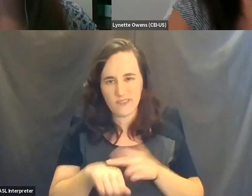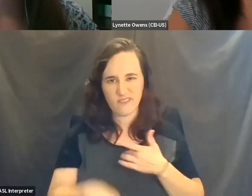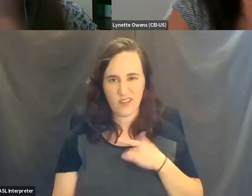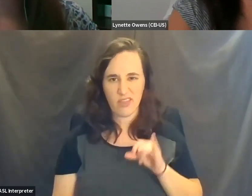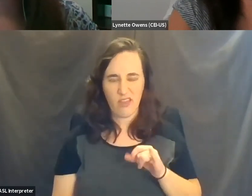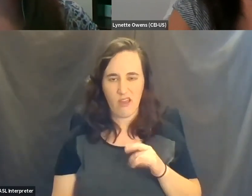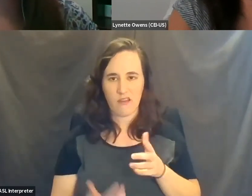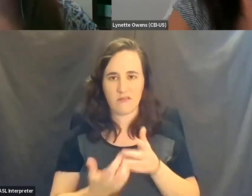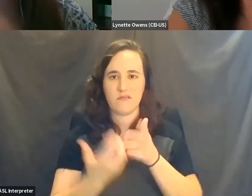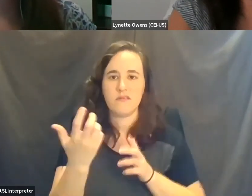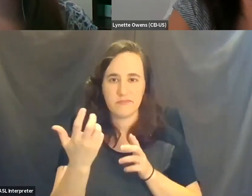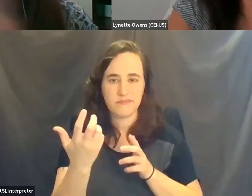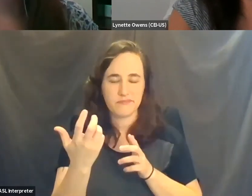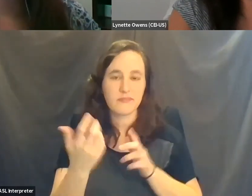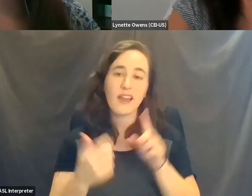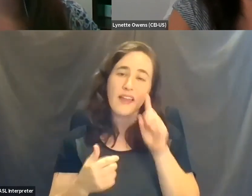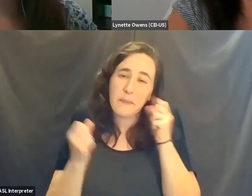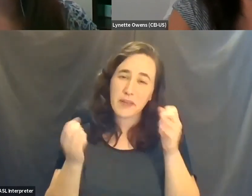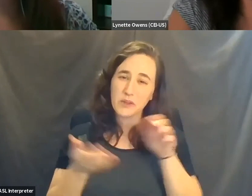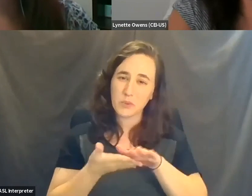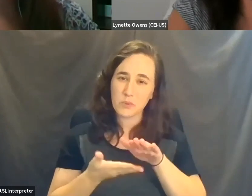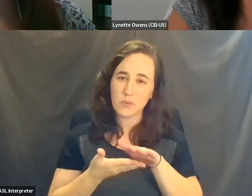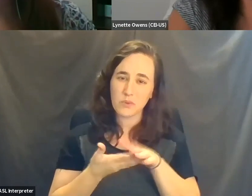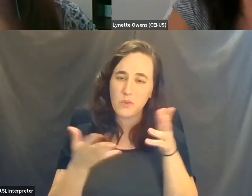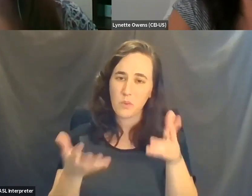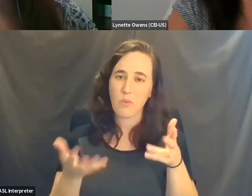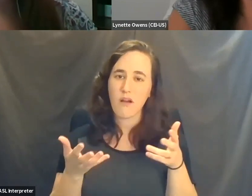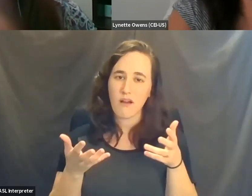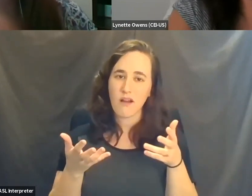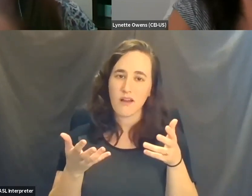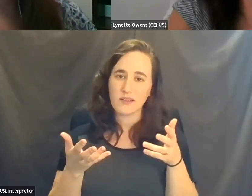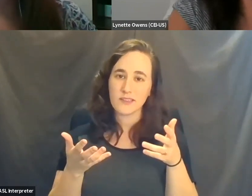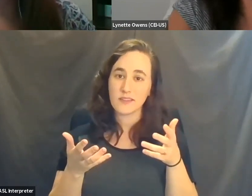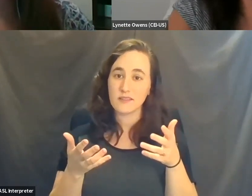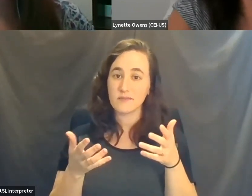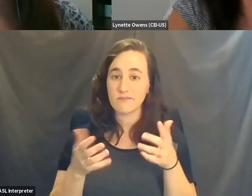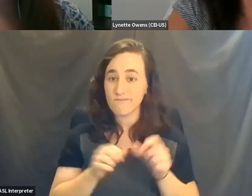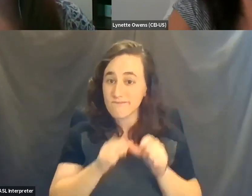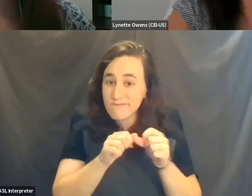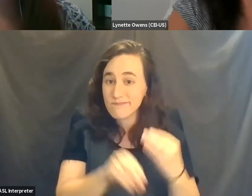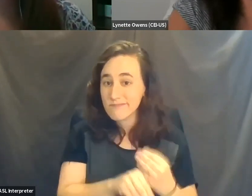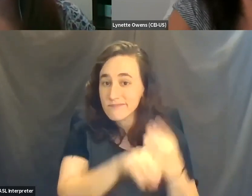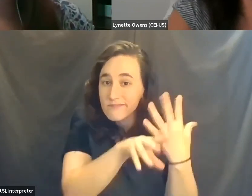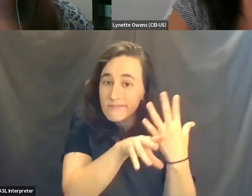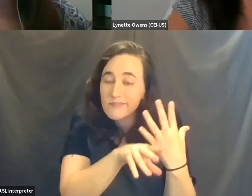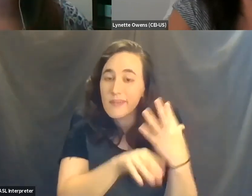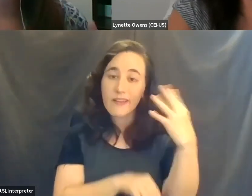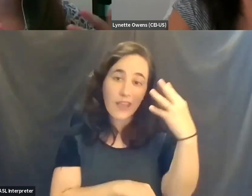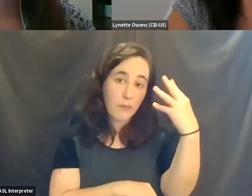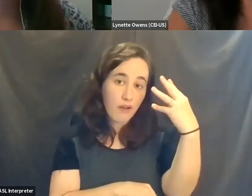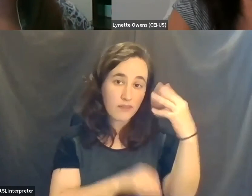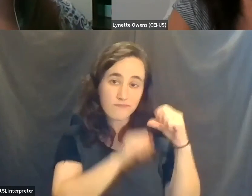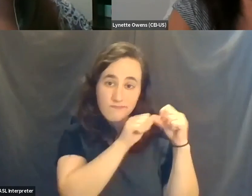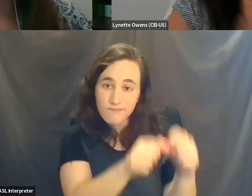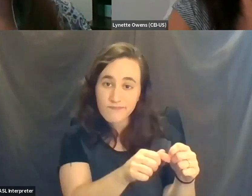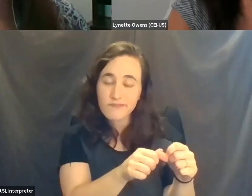And I think a lot of schools want to do the video classes to maintain community, in addition